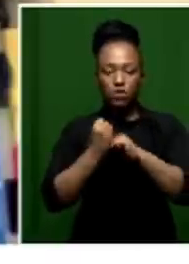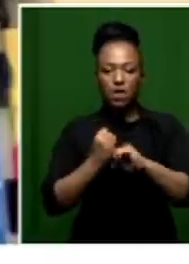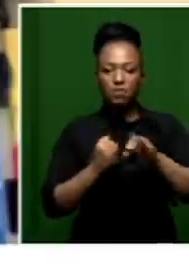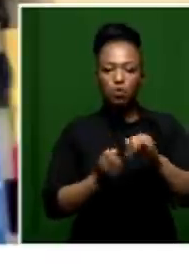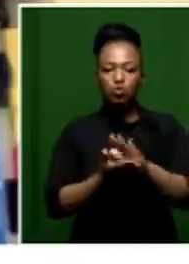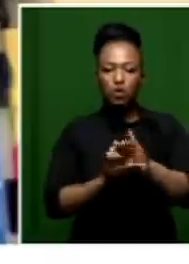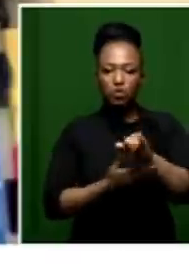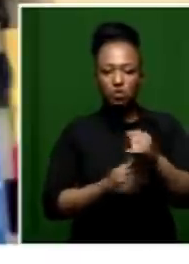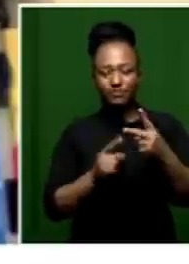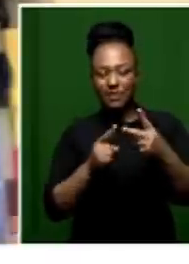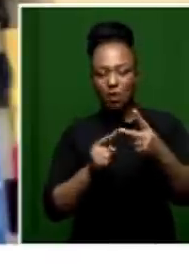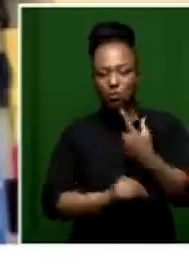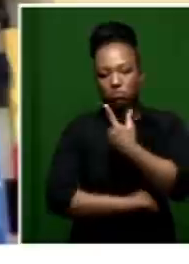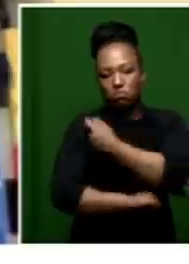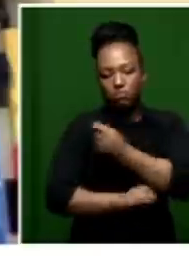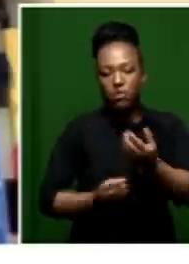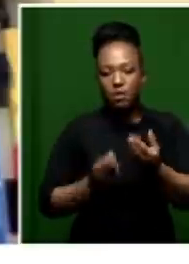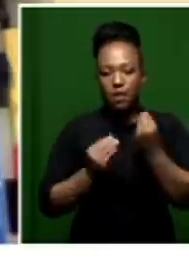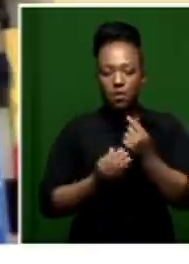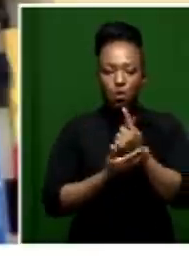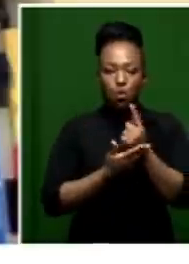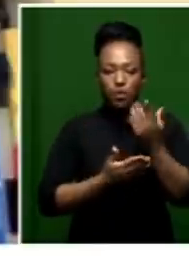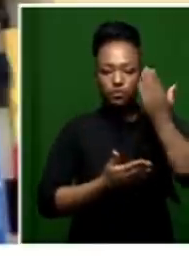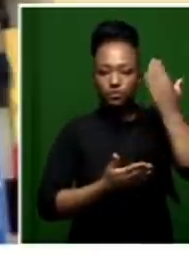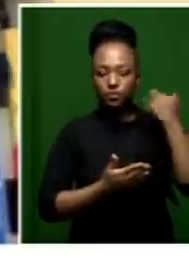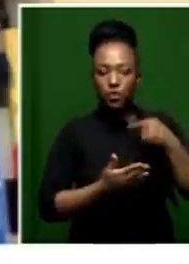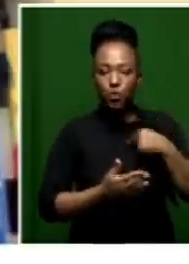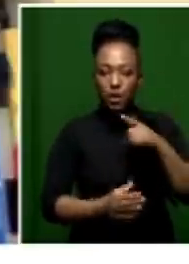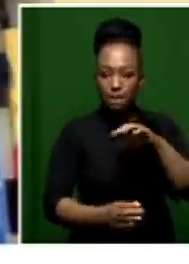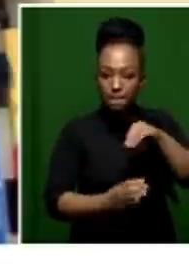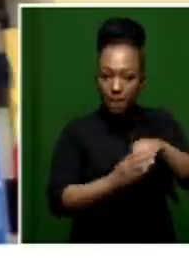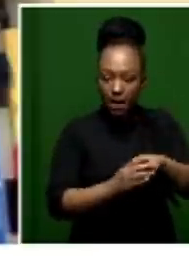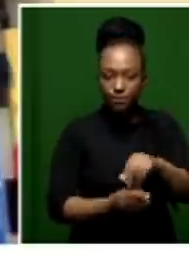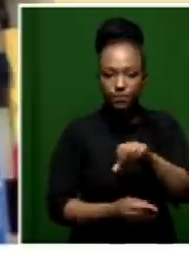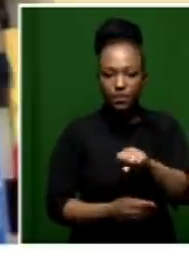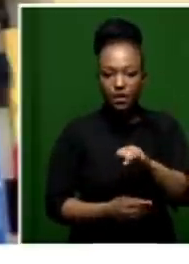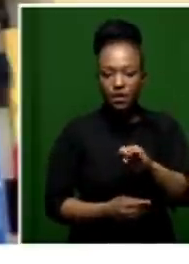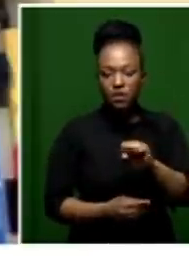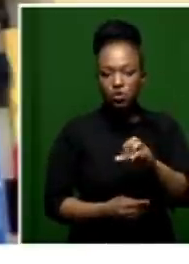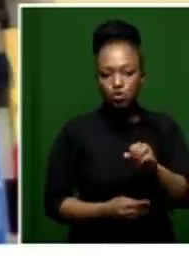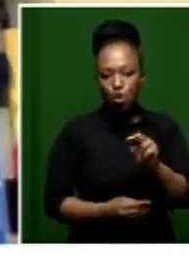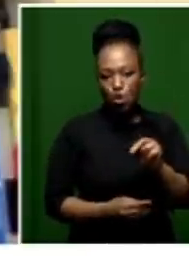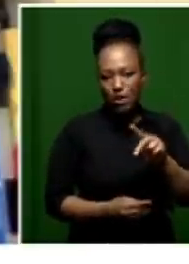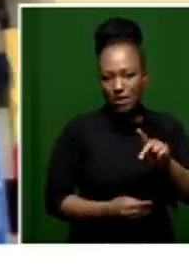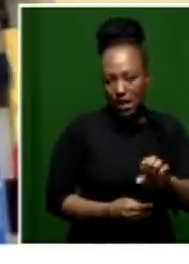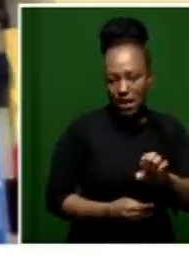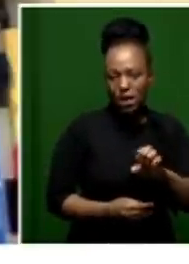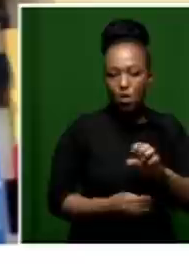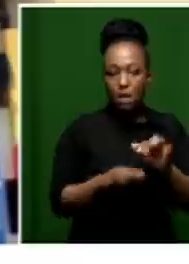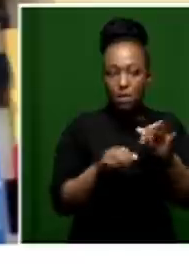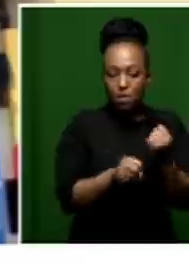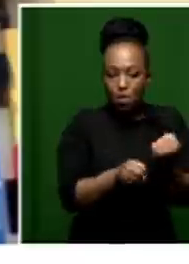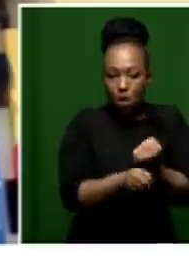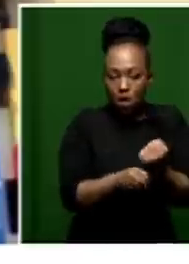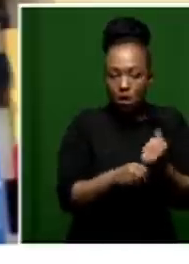Johnson a week ago, because we are part of the Sisong program for people that work with virus and